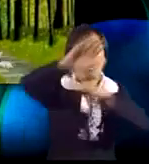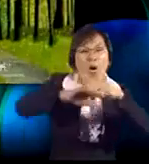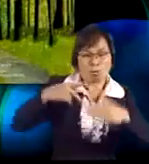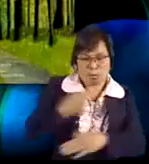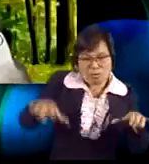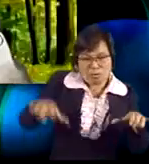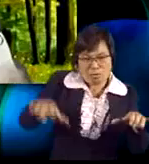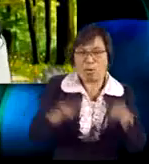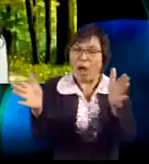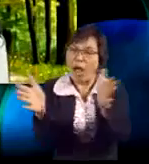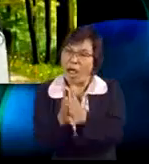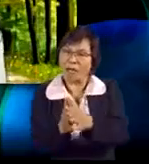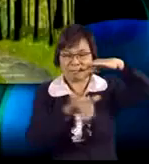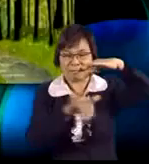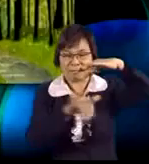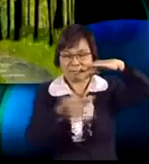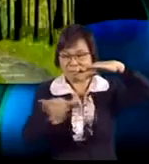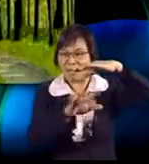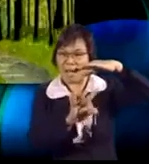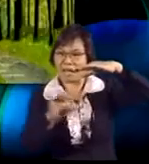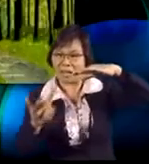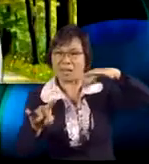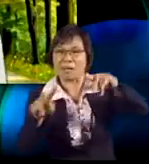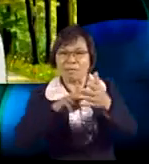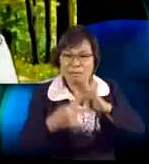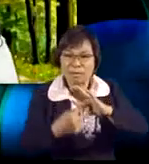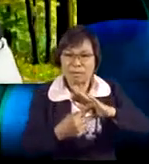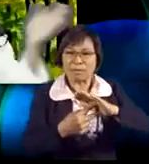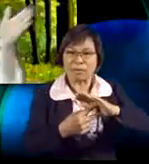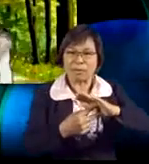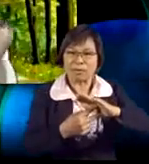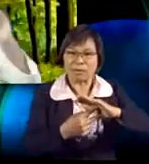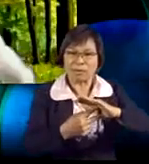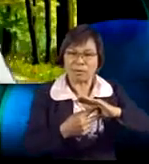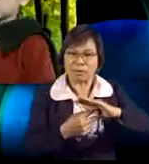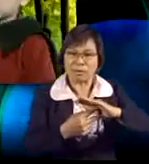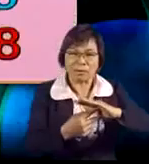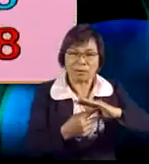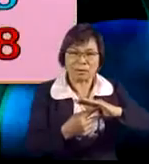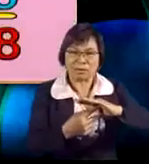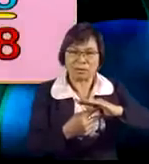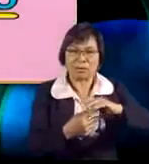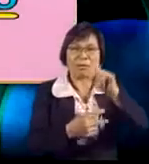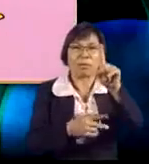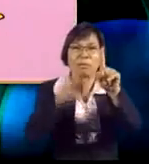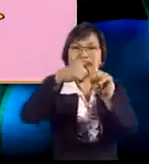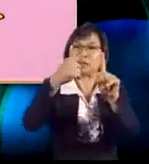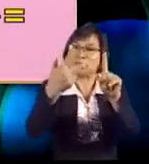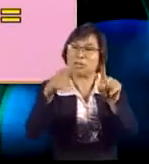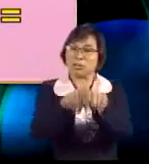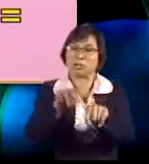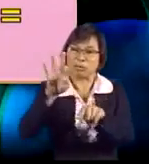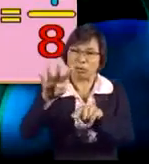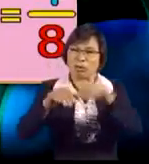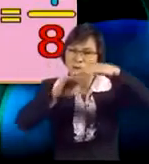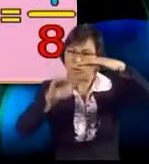the denominator is the same, then all we need to do is add the numerators together. So 1 plus